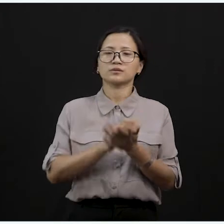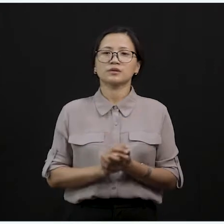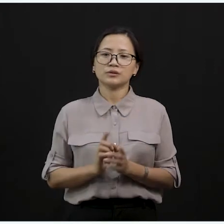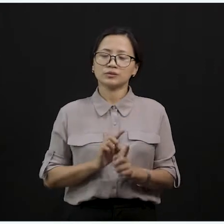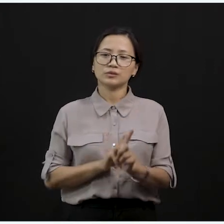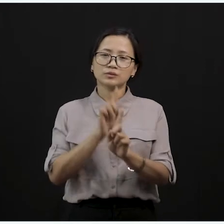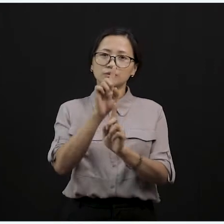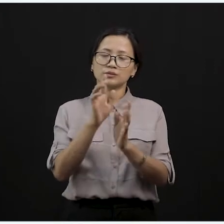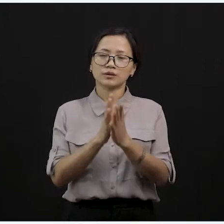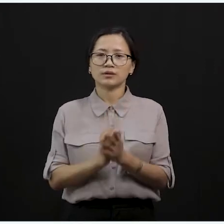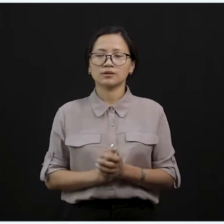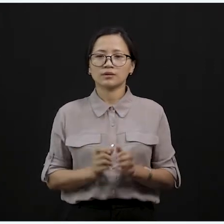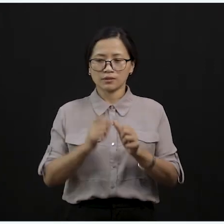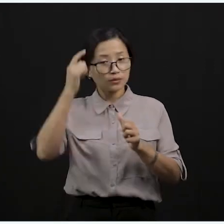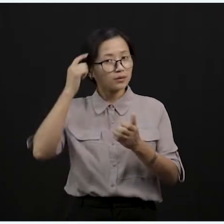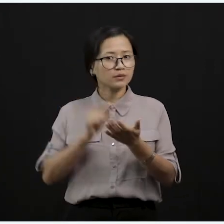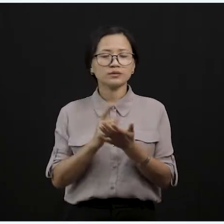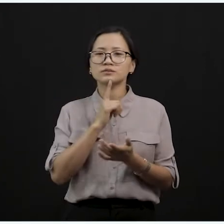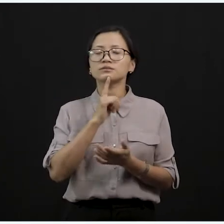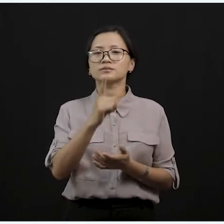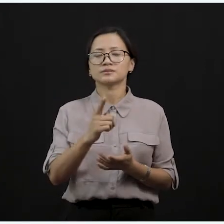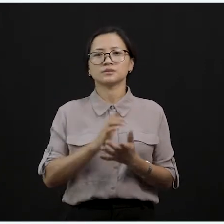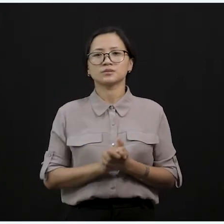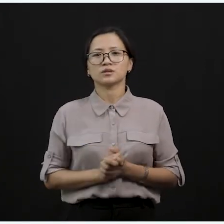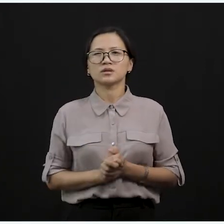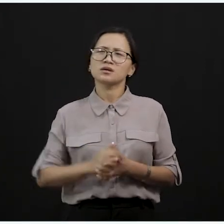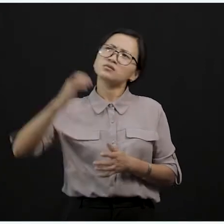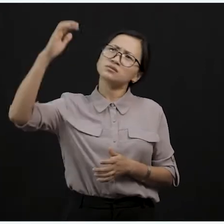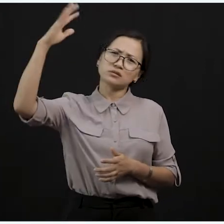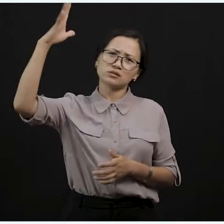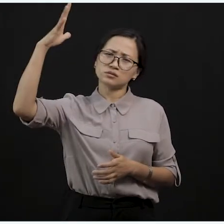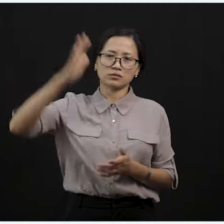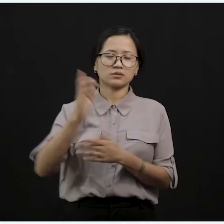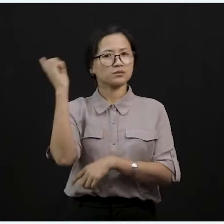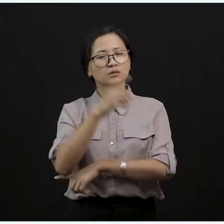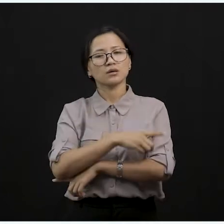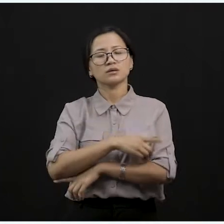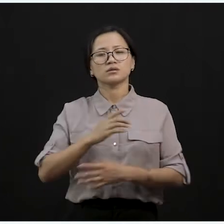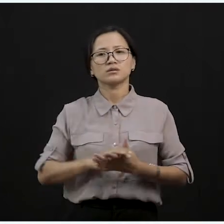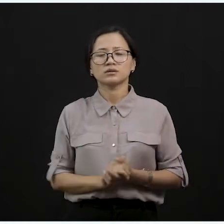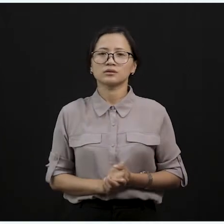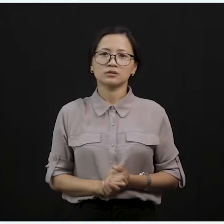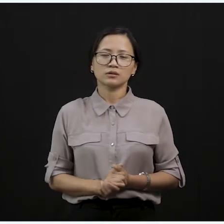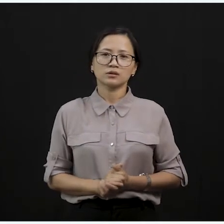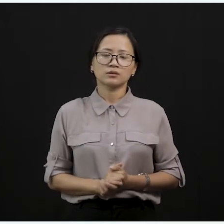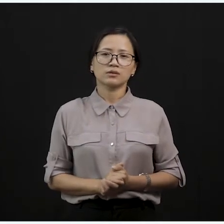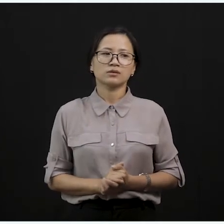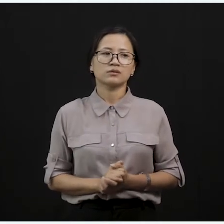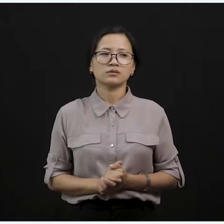the ants, the grasshopper said, it's a sunny day, okay? It's a sunny